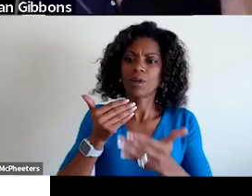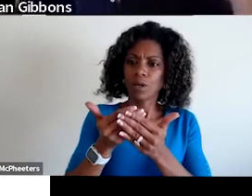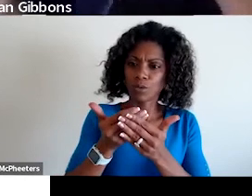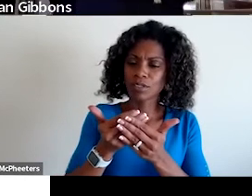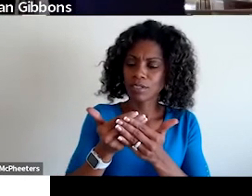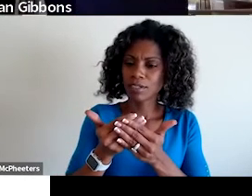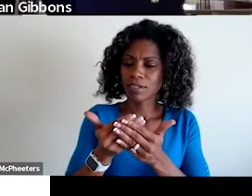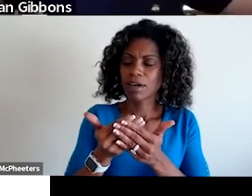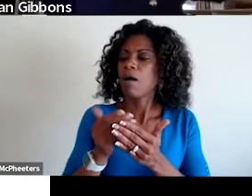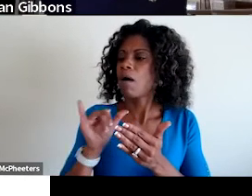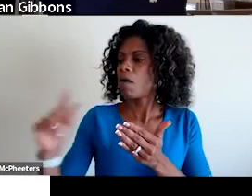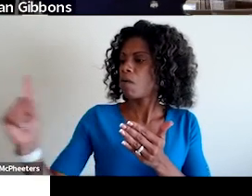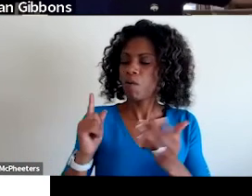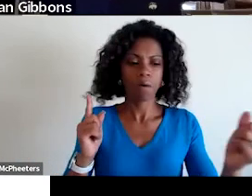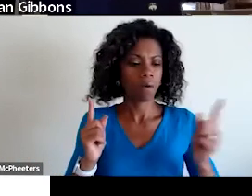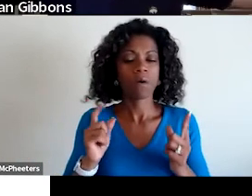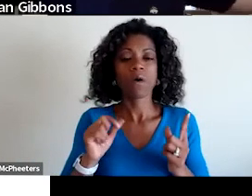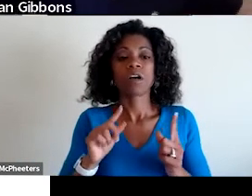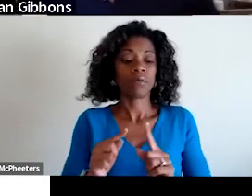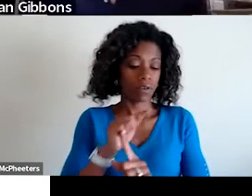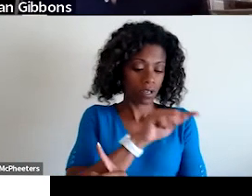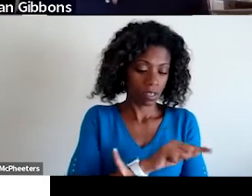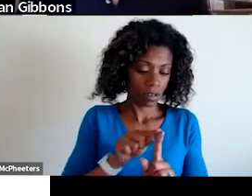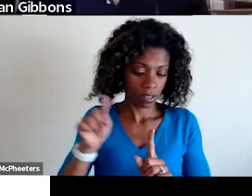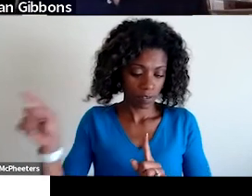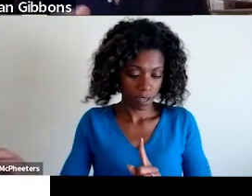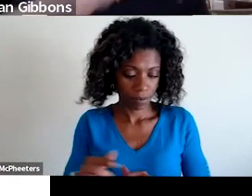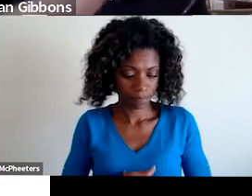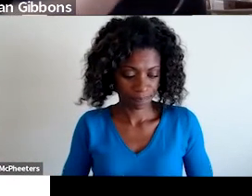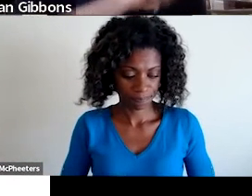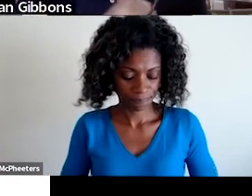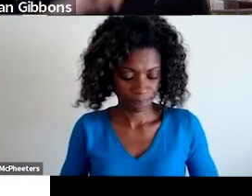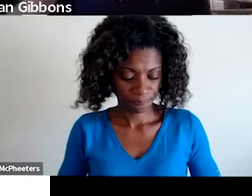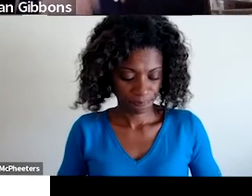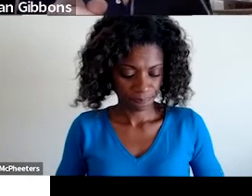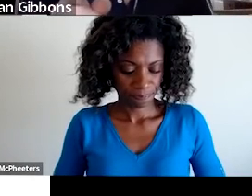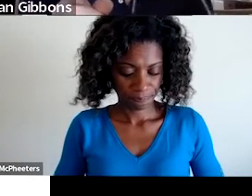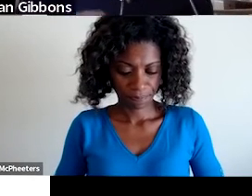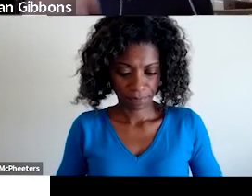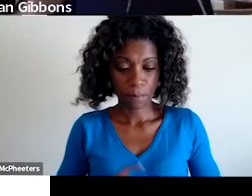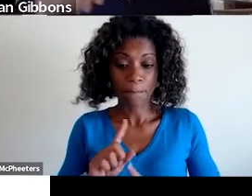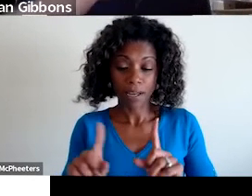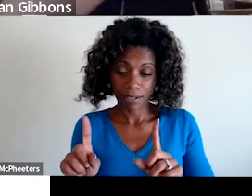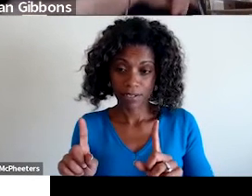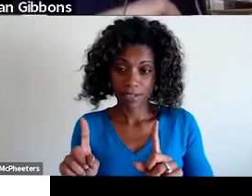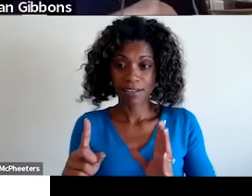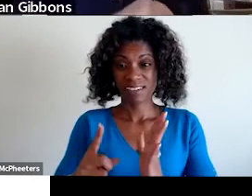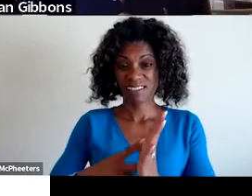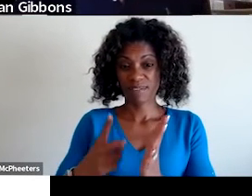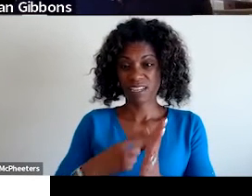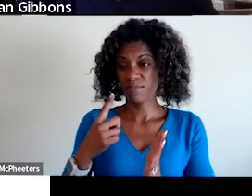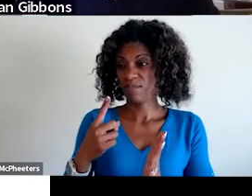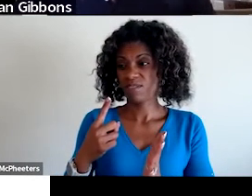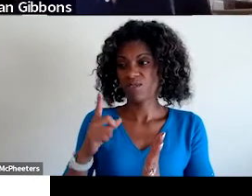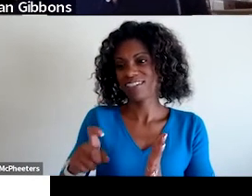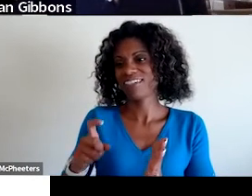you to sort of leap across the country or across the ocean to talk to lots of great, wonderful folks, as you can see here in the chat. But sometimes you just need to borrow a cup of